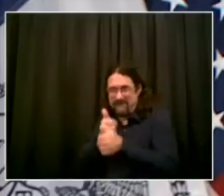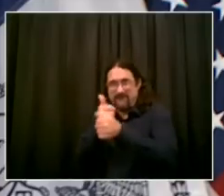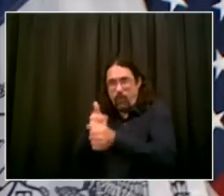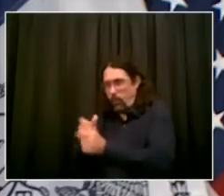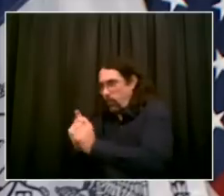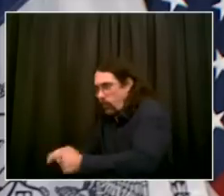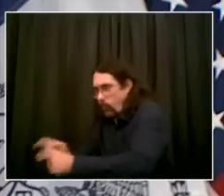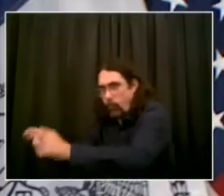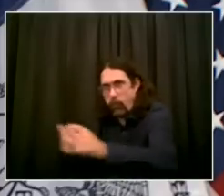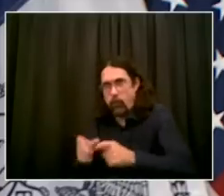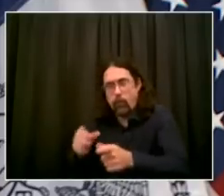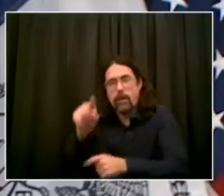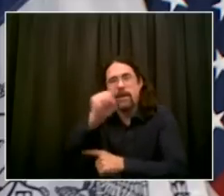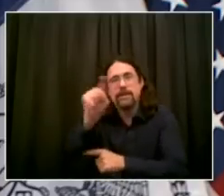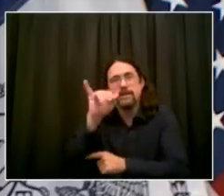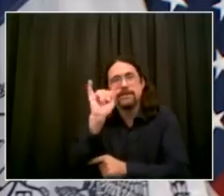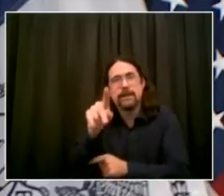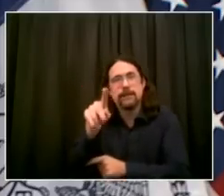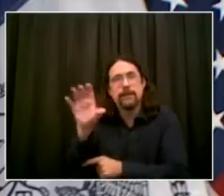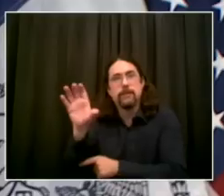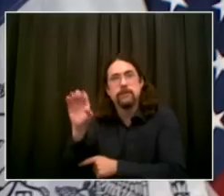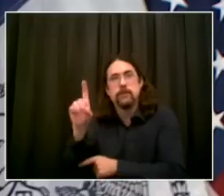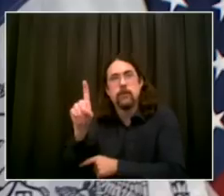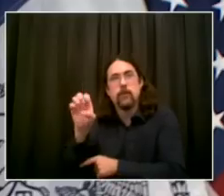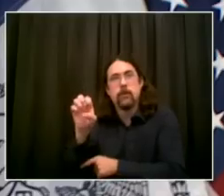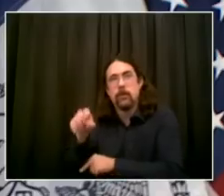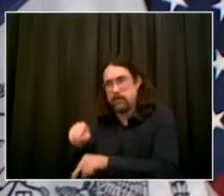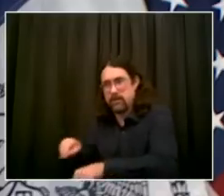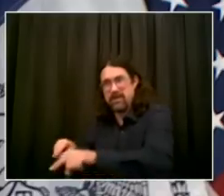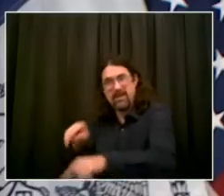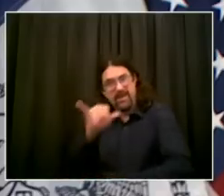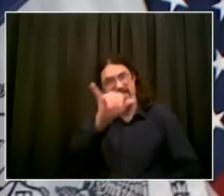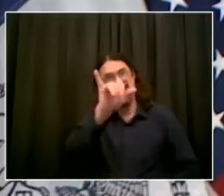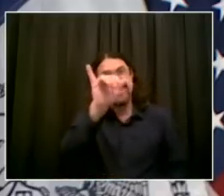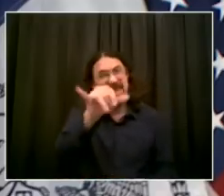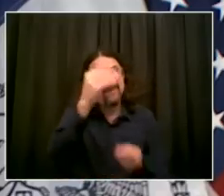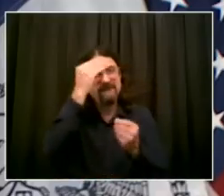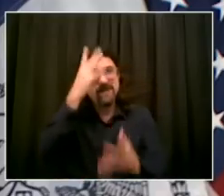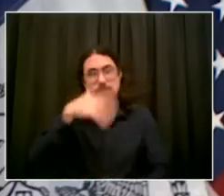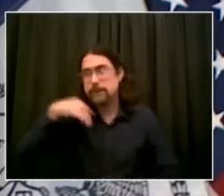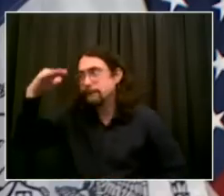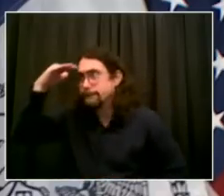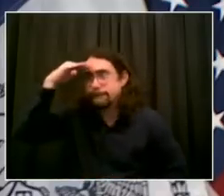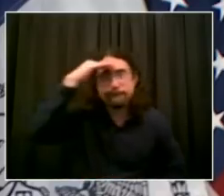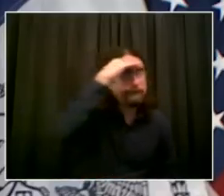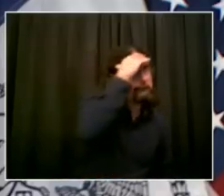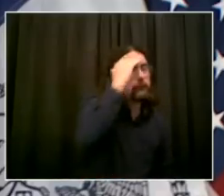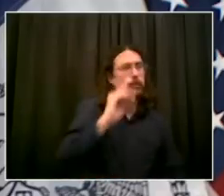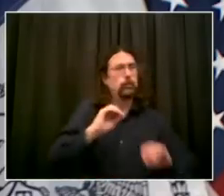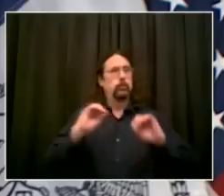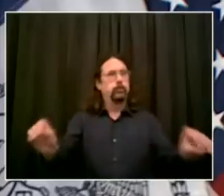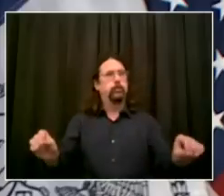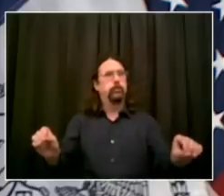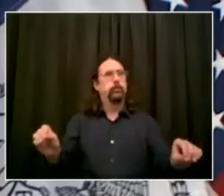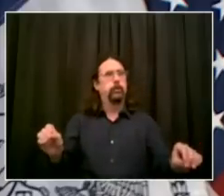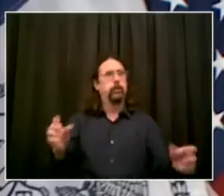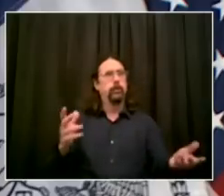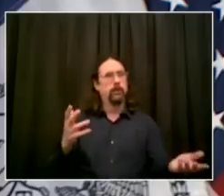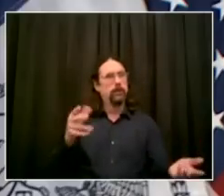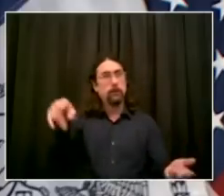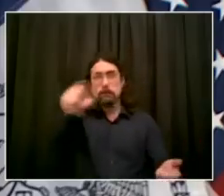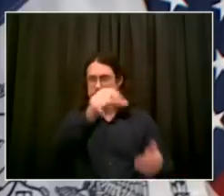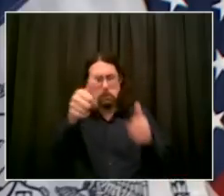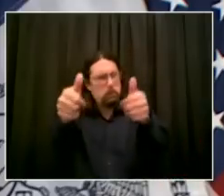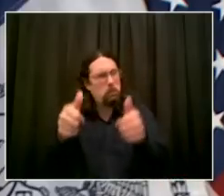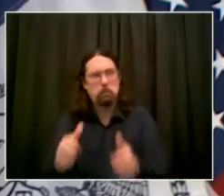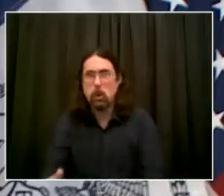7-day rolling average. You have the data. Why won't you share it with me and the rest of the public? All right, let me start and turn to